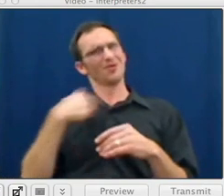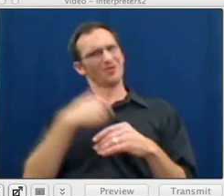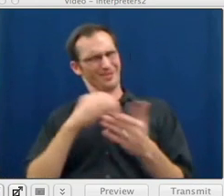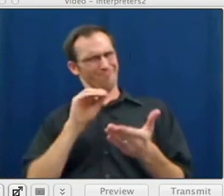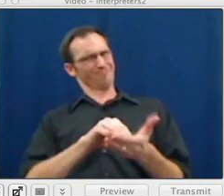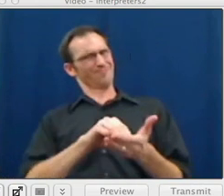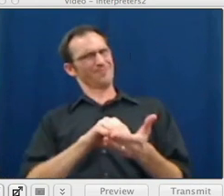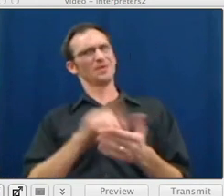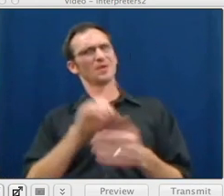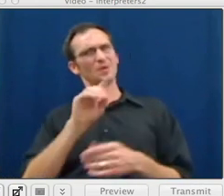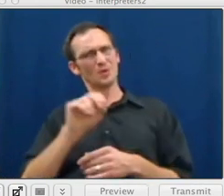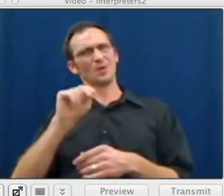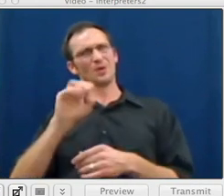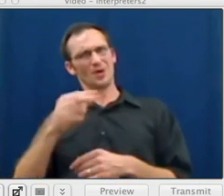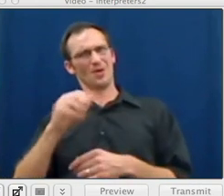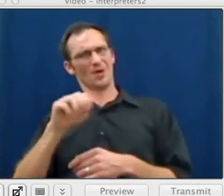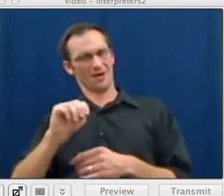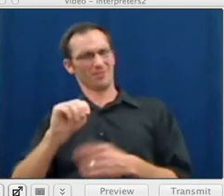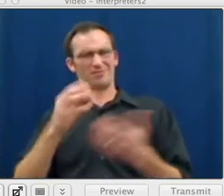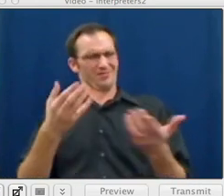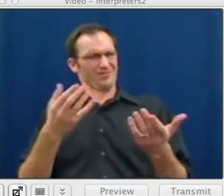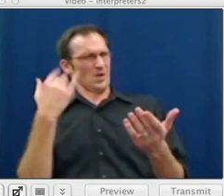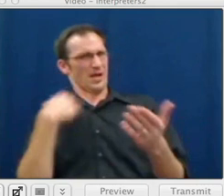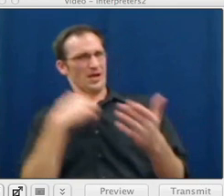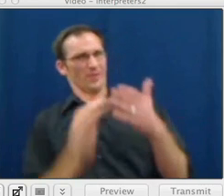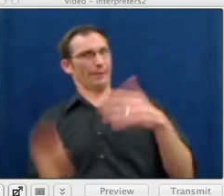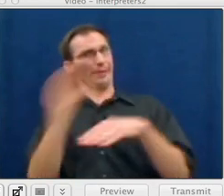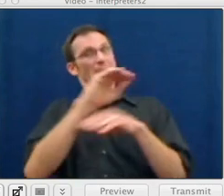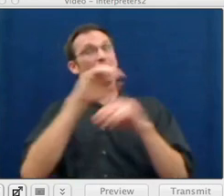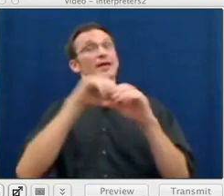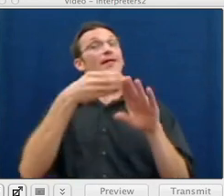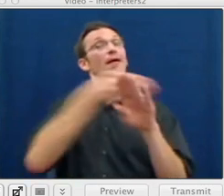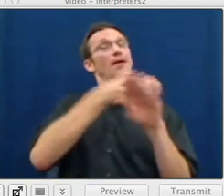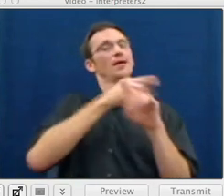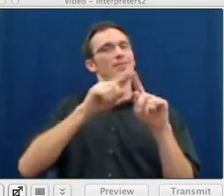we just wouldn't put it in the Code of Ethics or the Code of Professional Conduct,